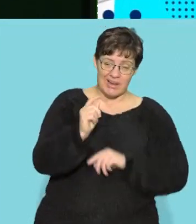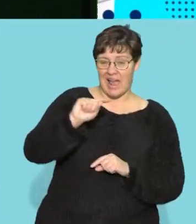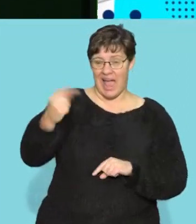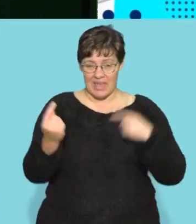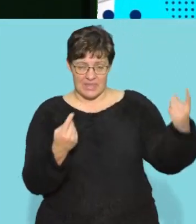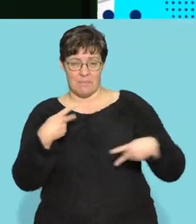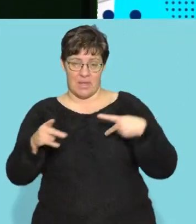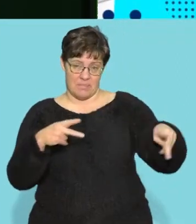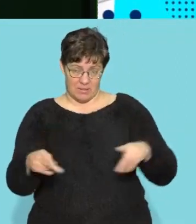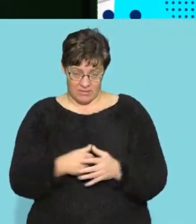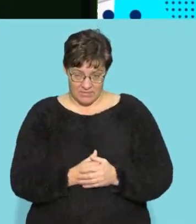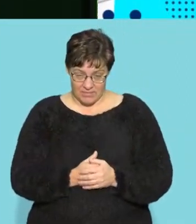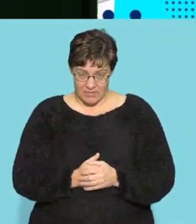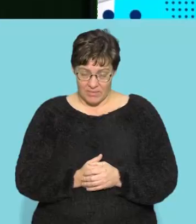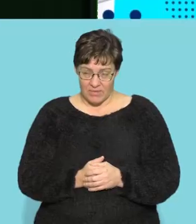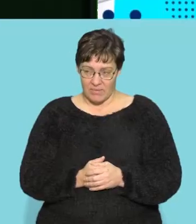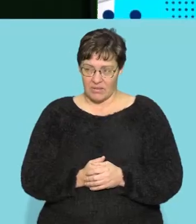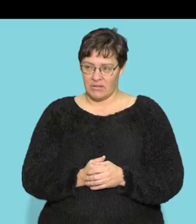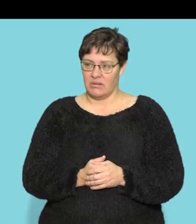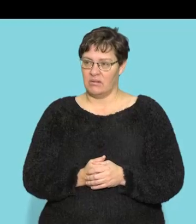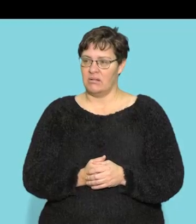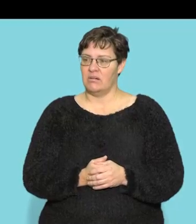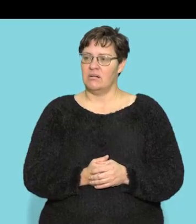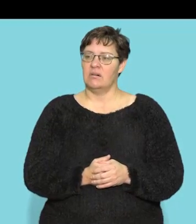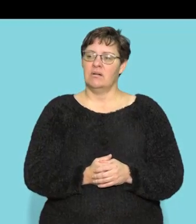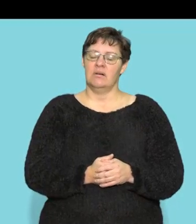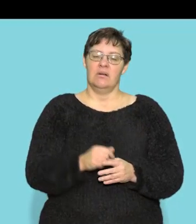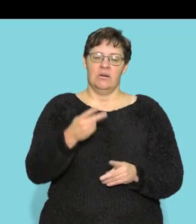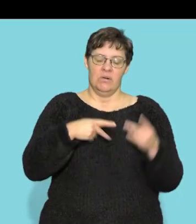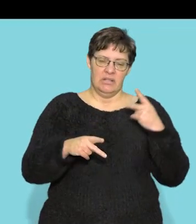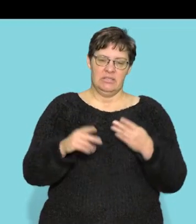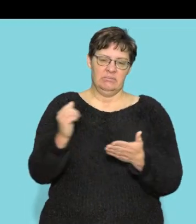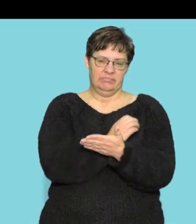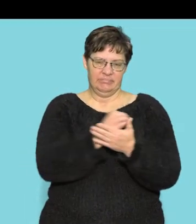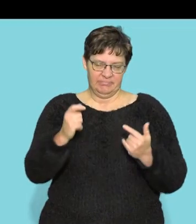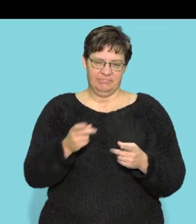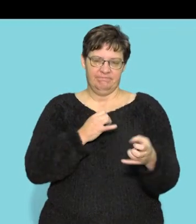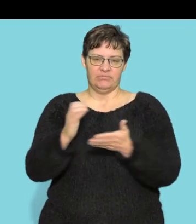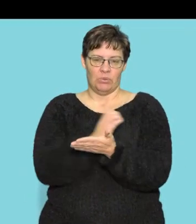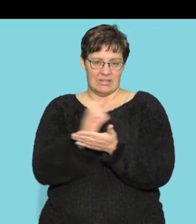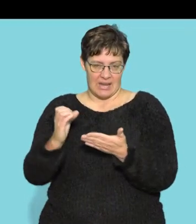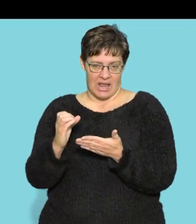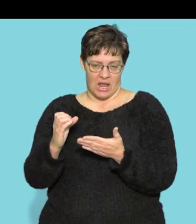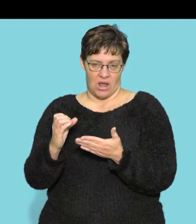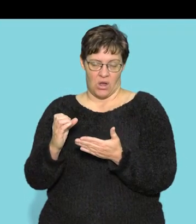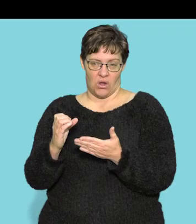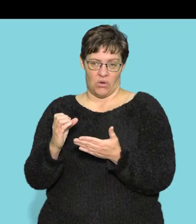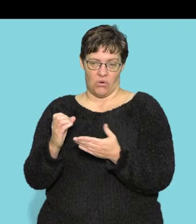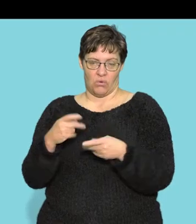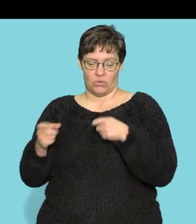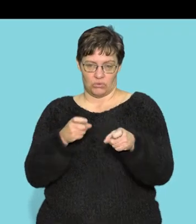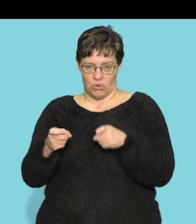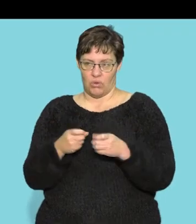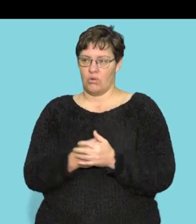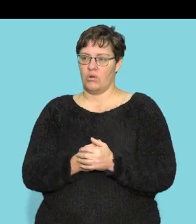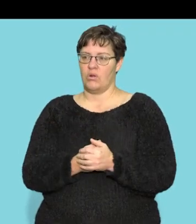other payables. Watch, it's your trade creditors, creditors control, your expenses payable